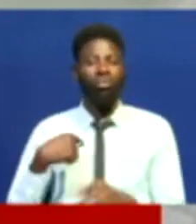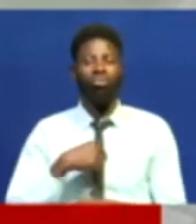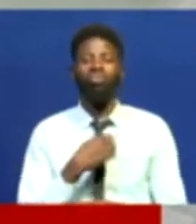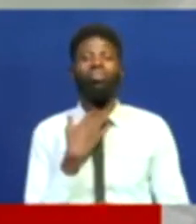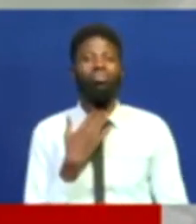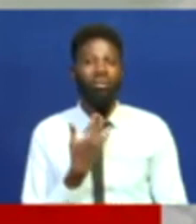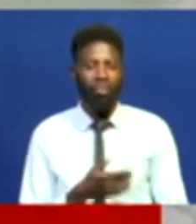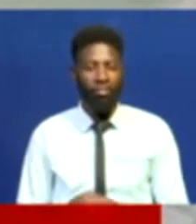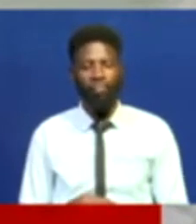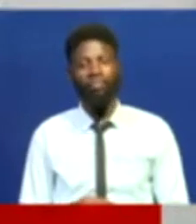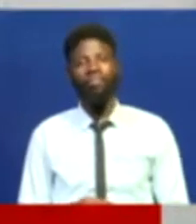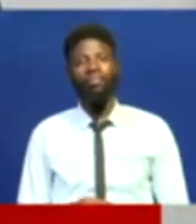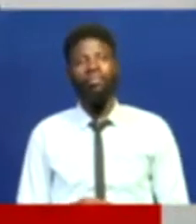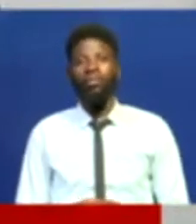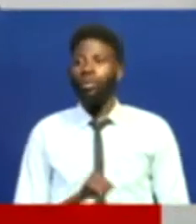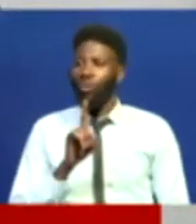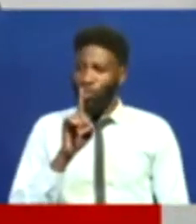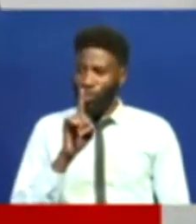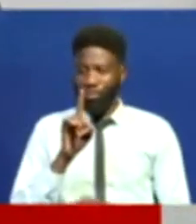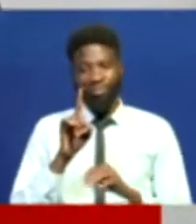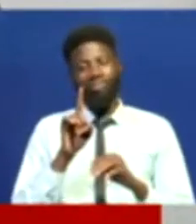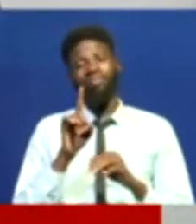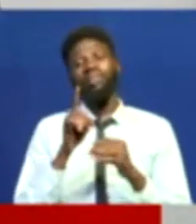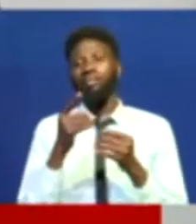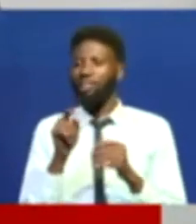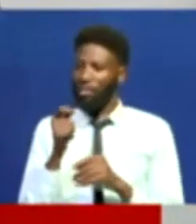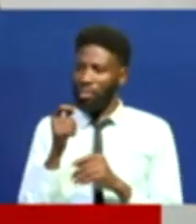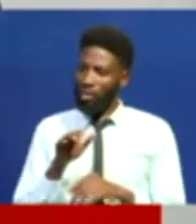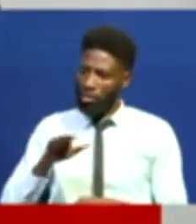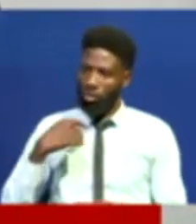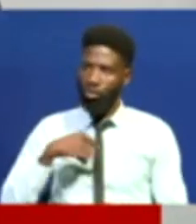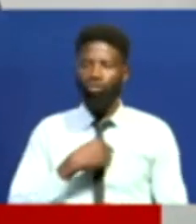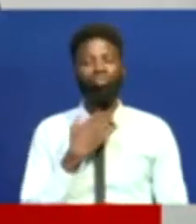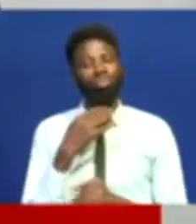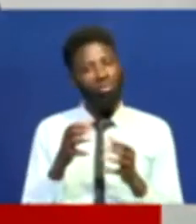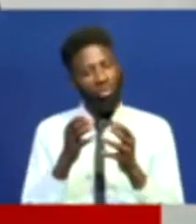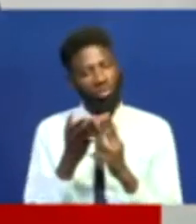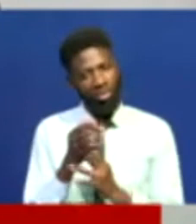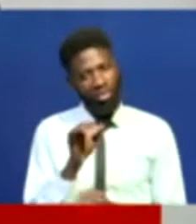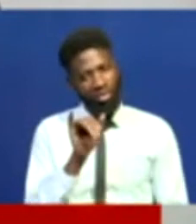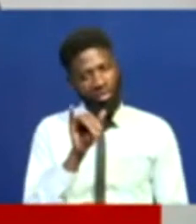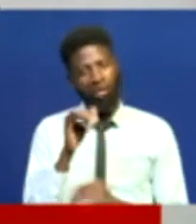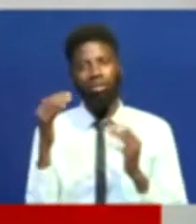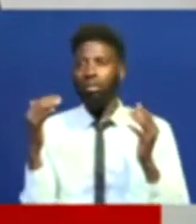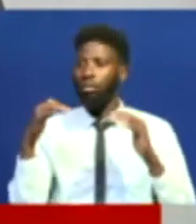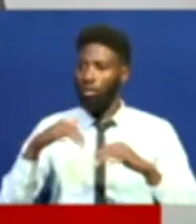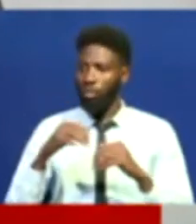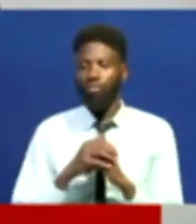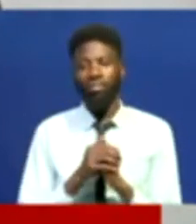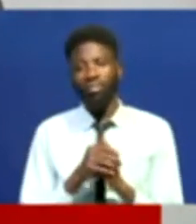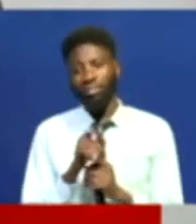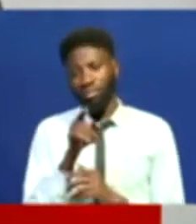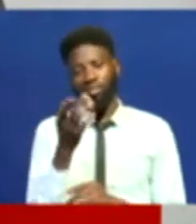Mm-hmm. One of the key areas that we want to be able to drive through this summit, of course, is